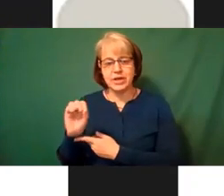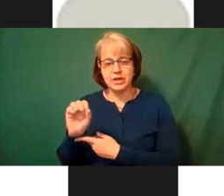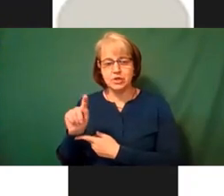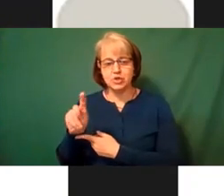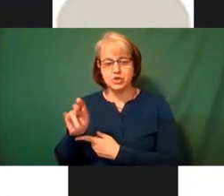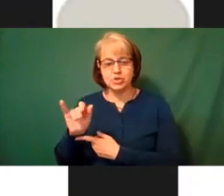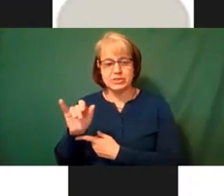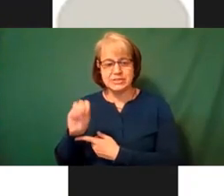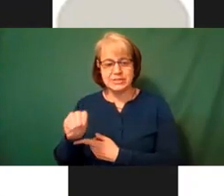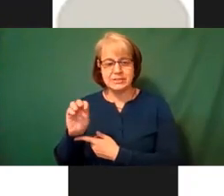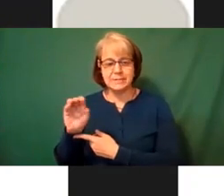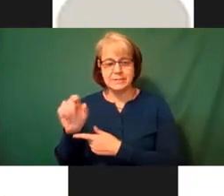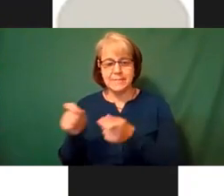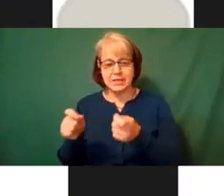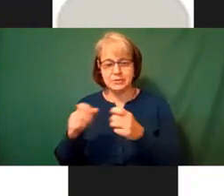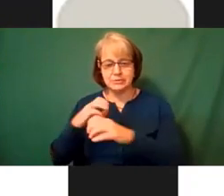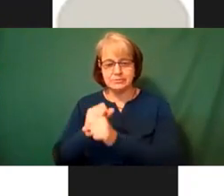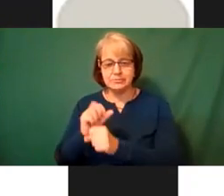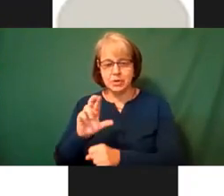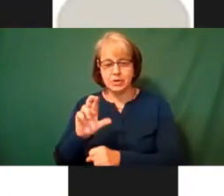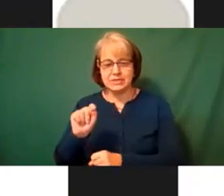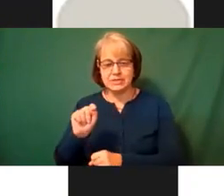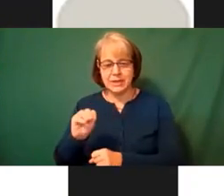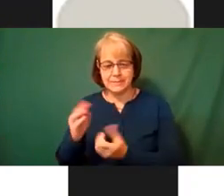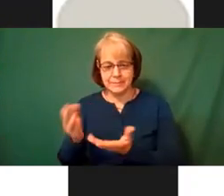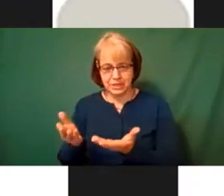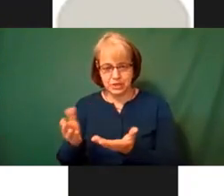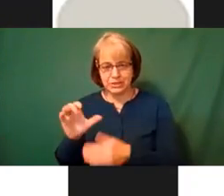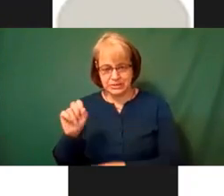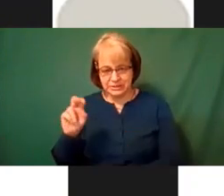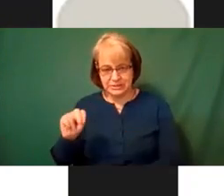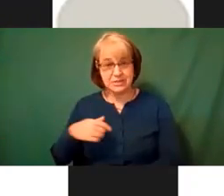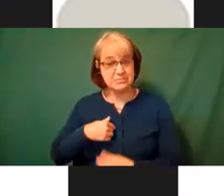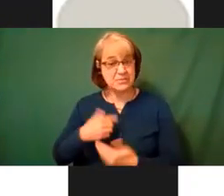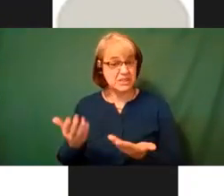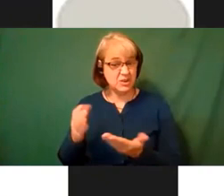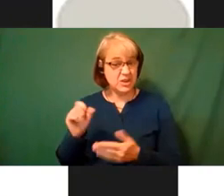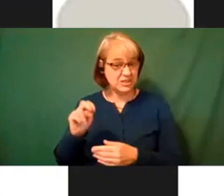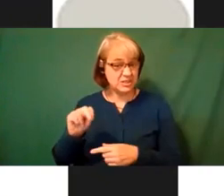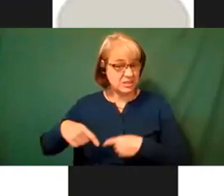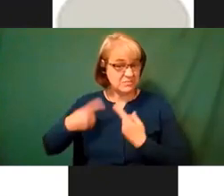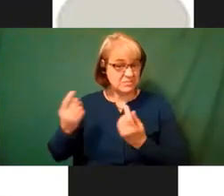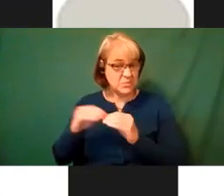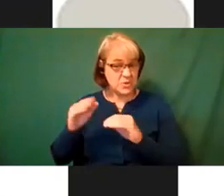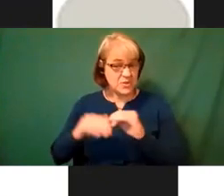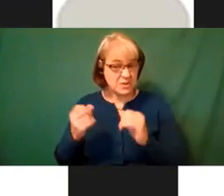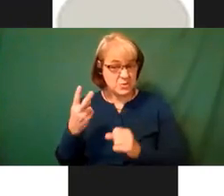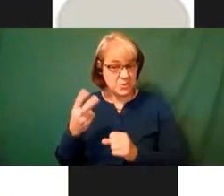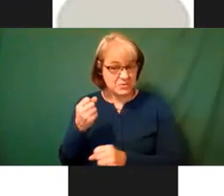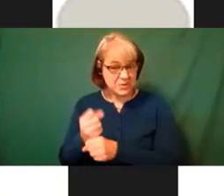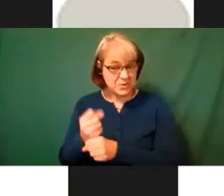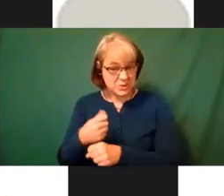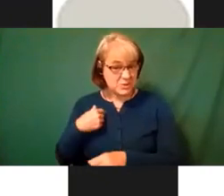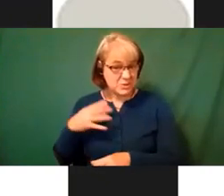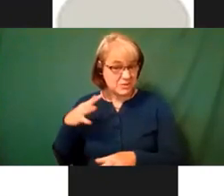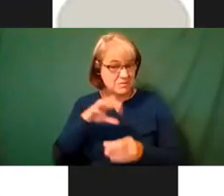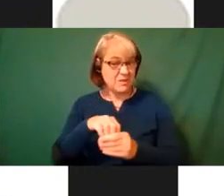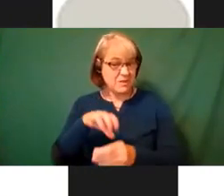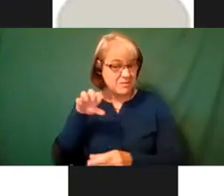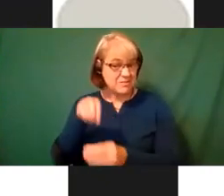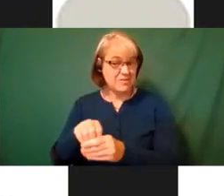at CSUN. I've been on this campus for over 12 years, and we have engaged in a number of